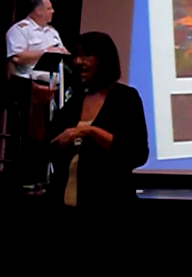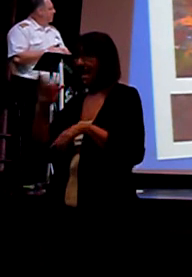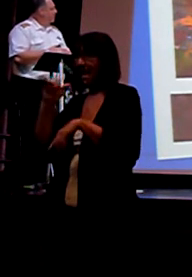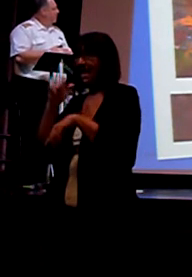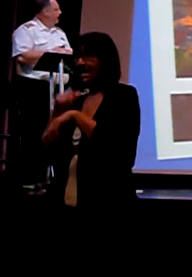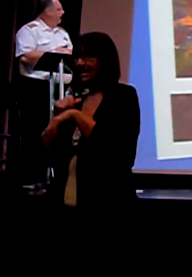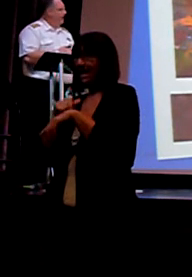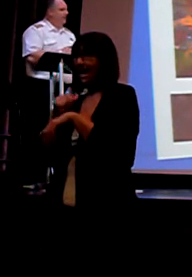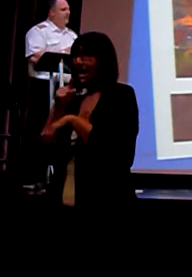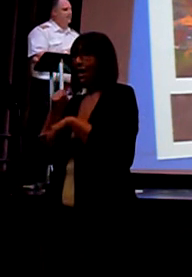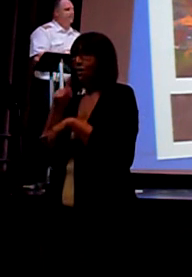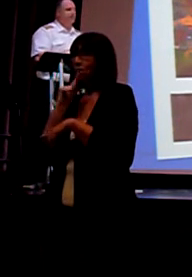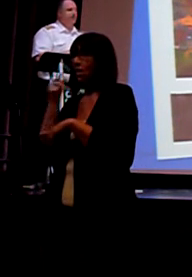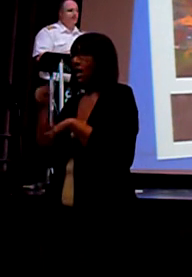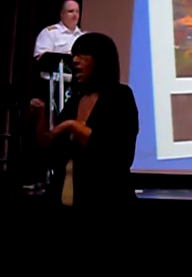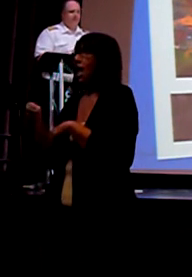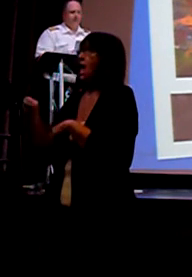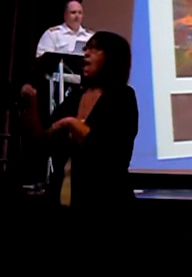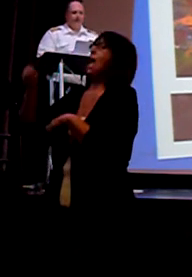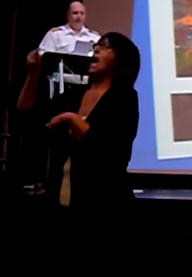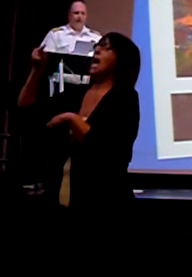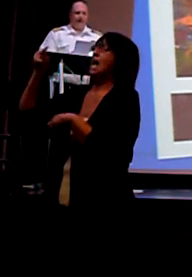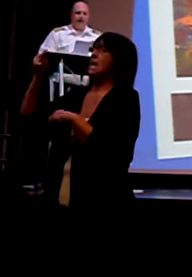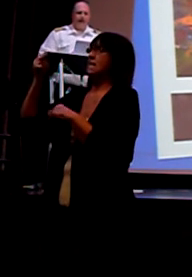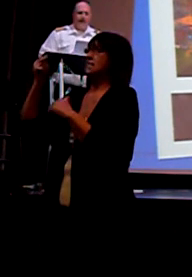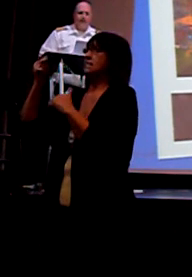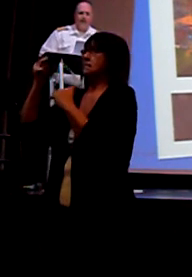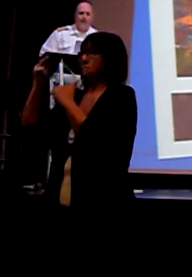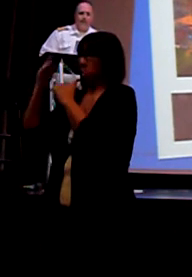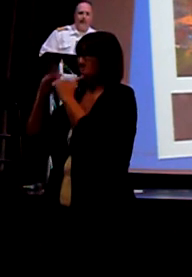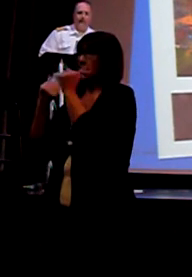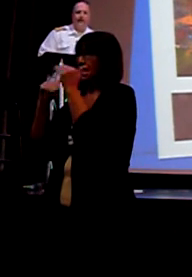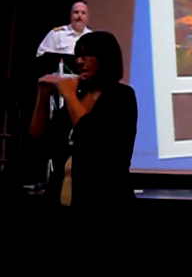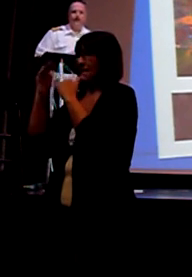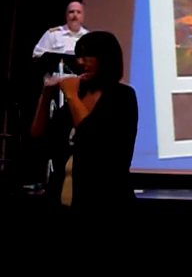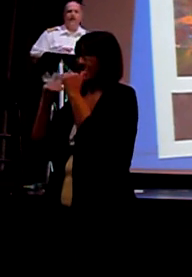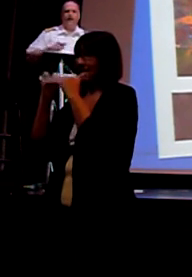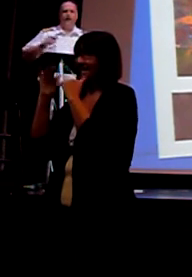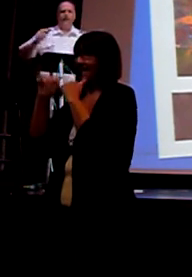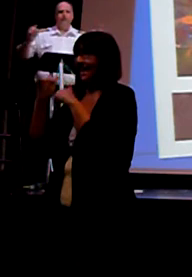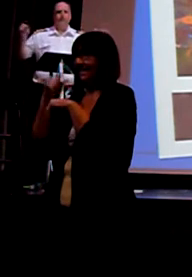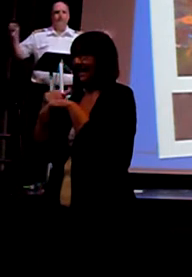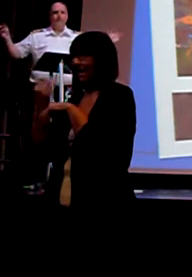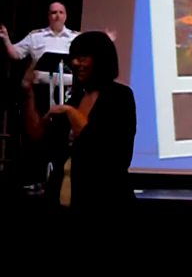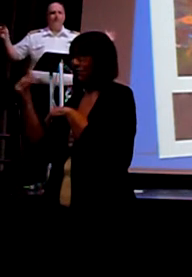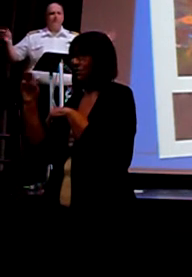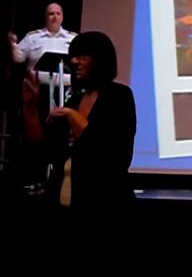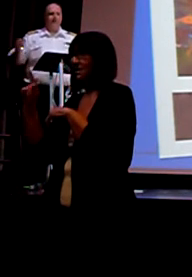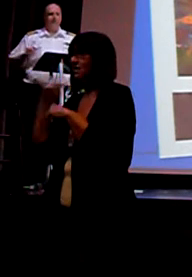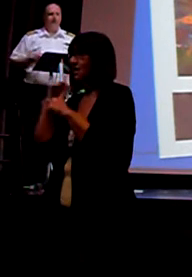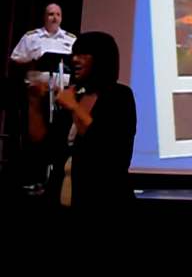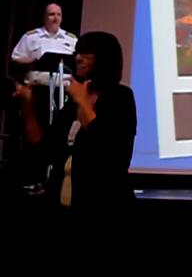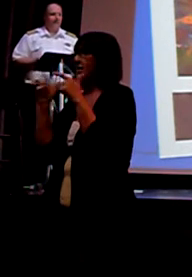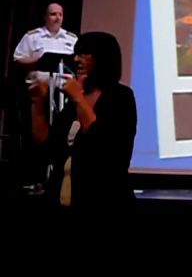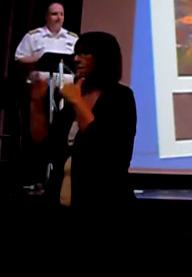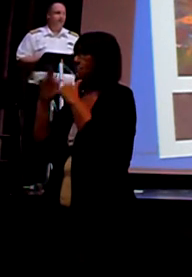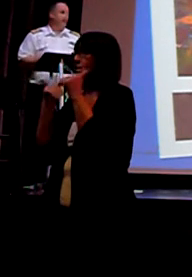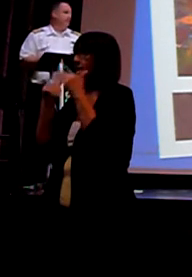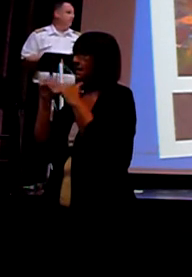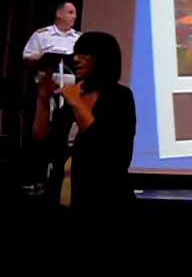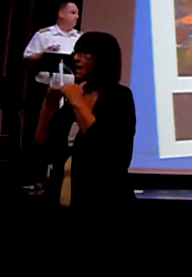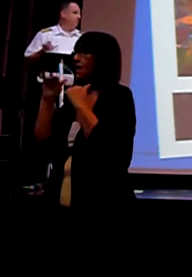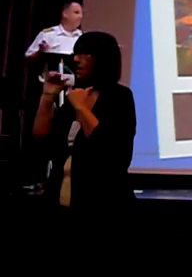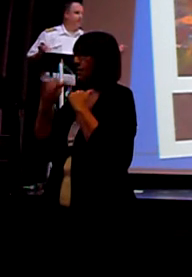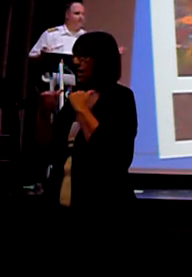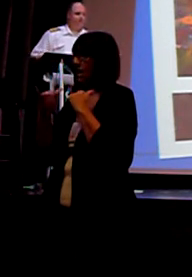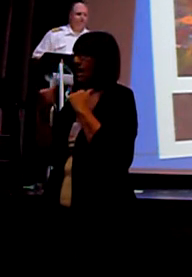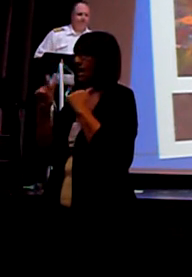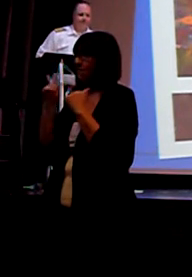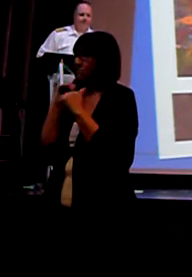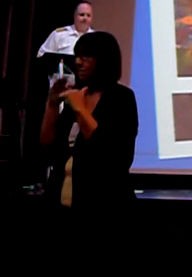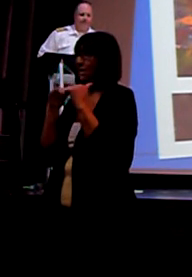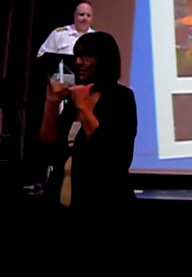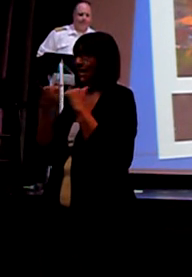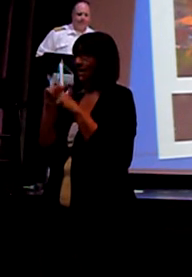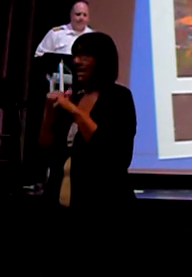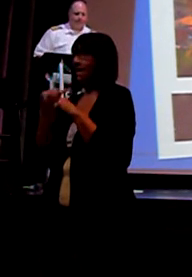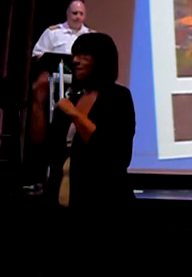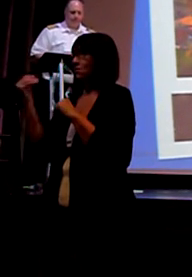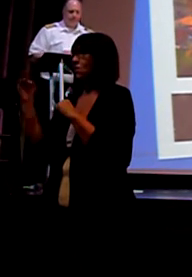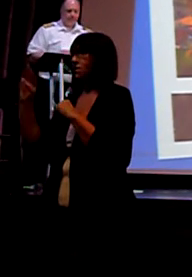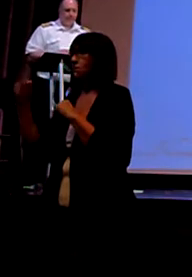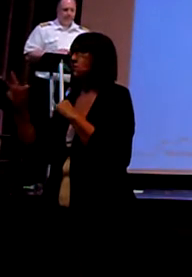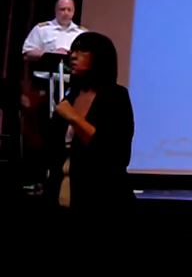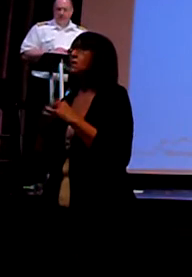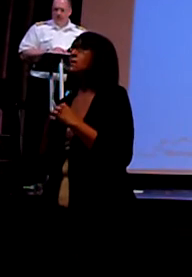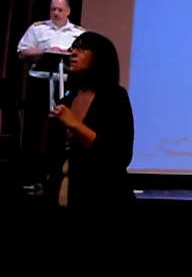it was the highest built building and the biggest building that had been built.